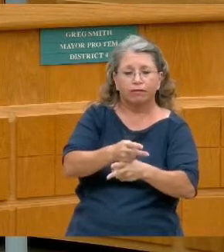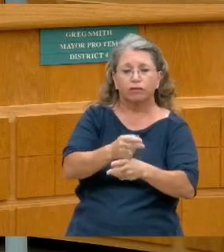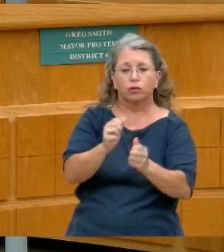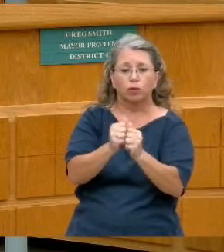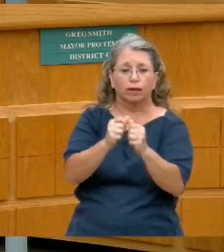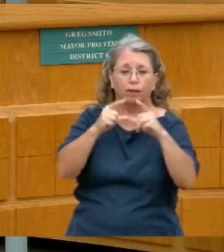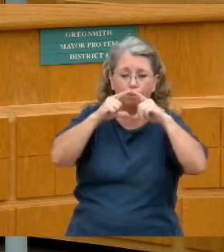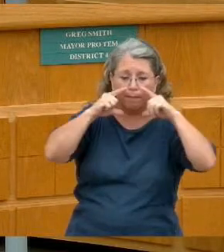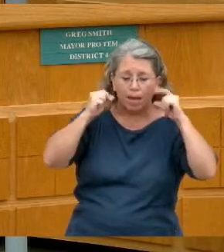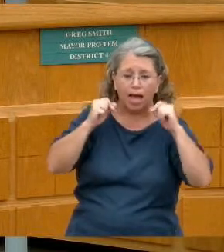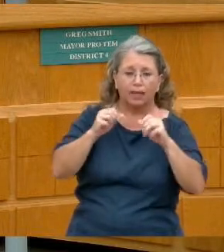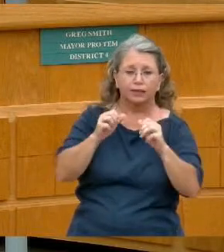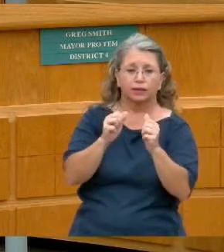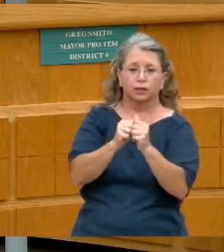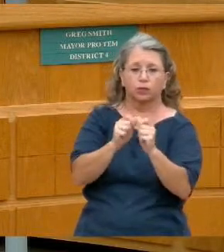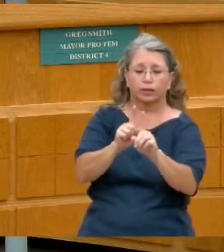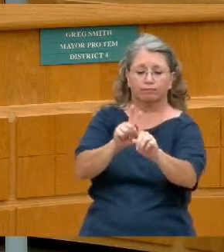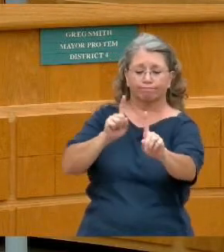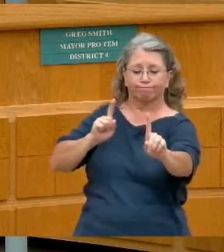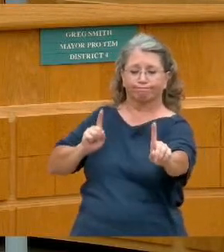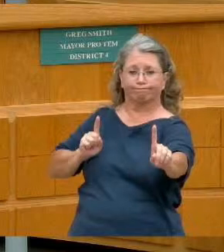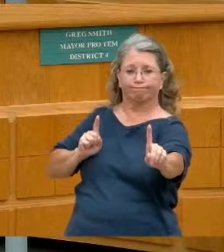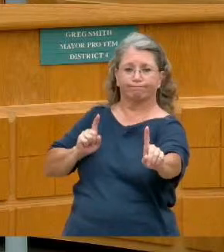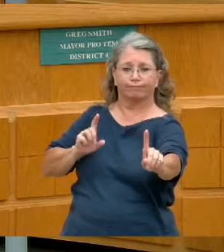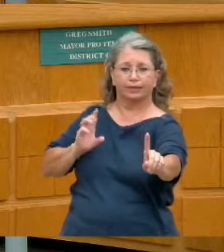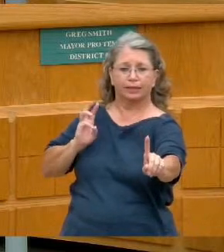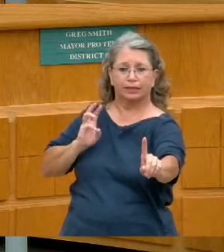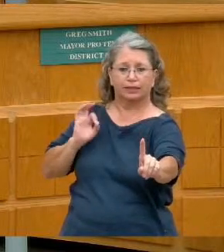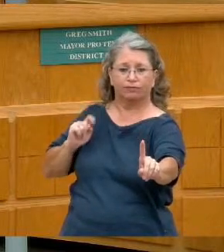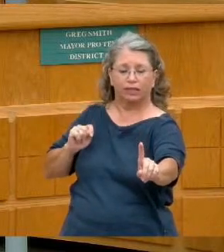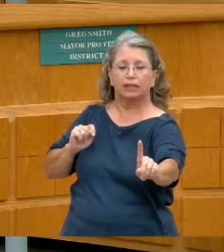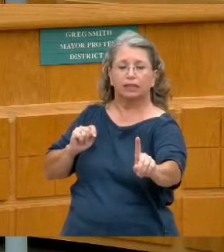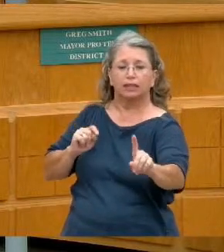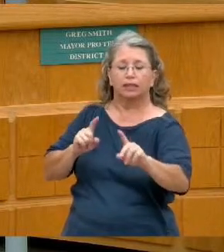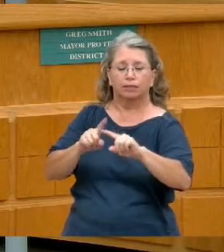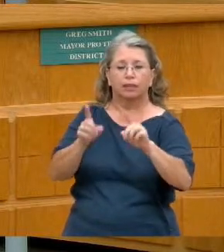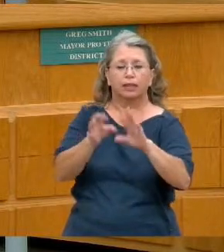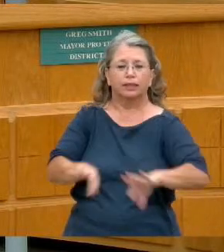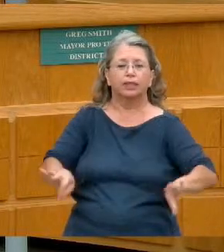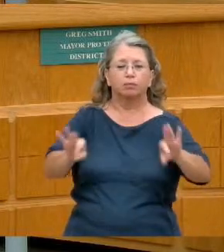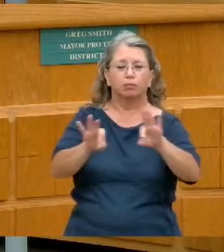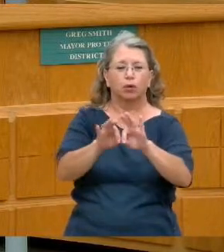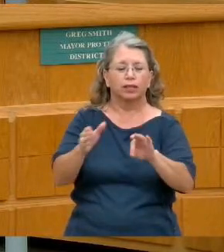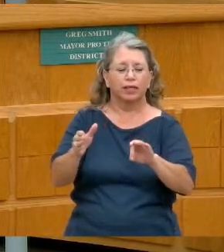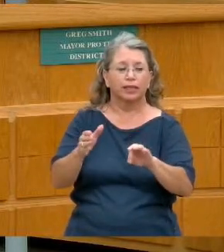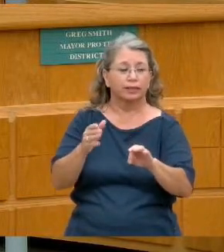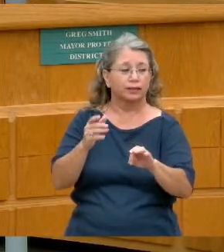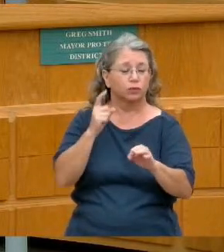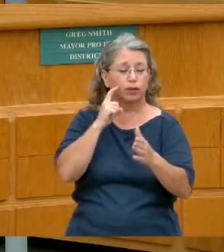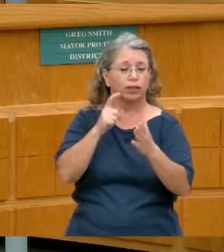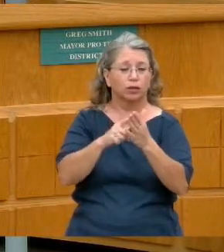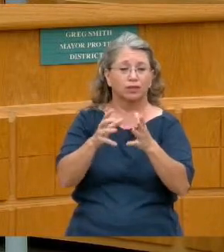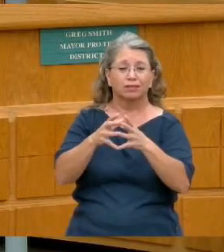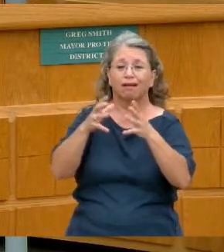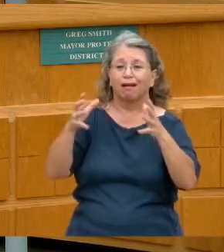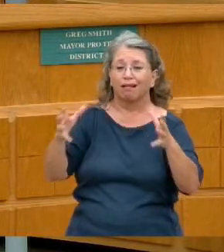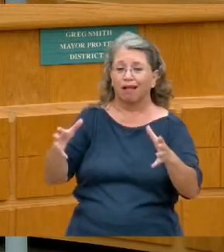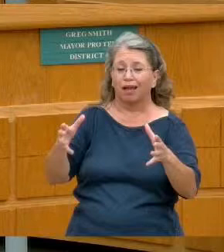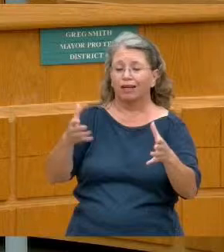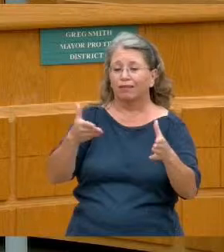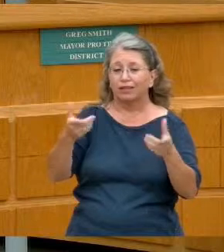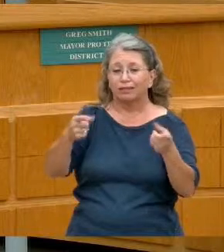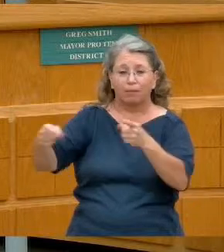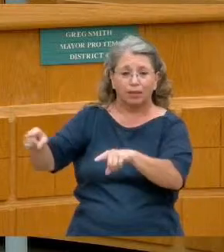to guarantee that you're going to get COVID. But the important thing is that there's a huge amount of activity that's happening on the weekends, like the pandemic never occurred.